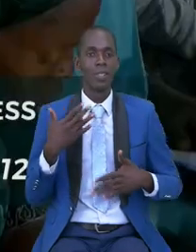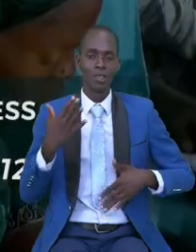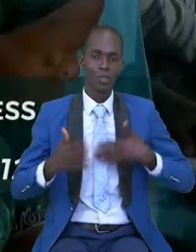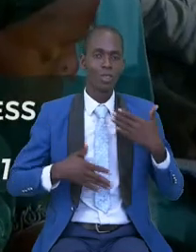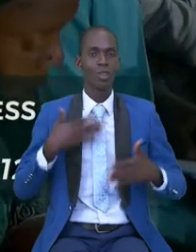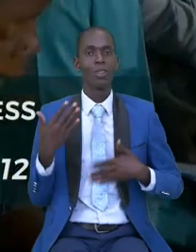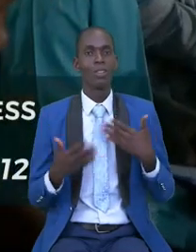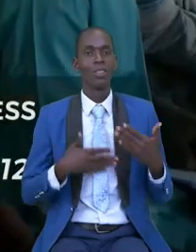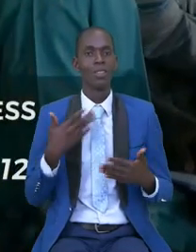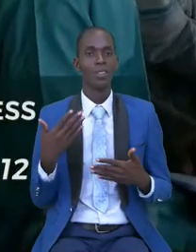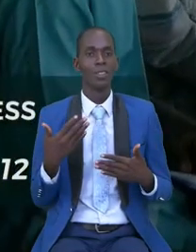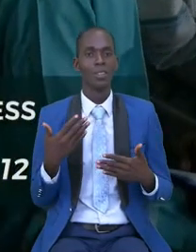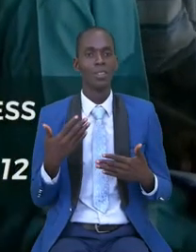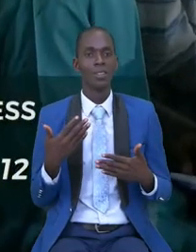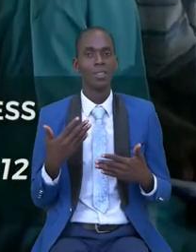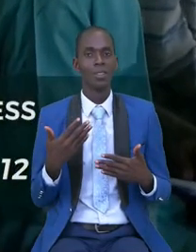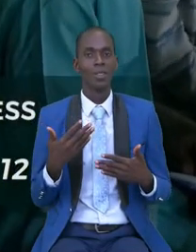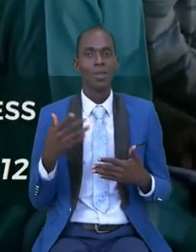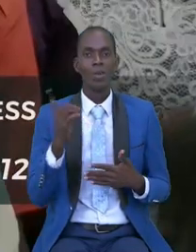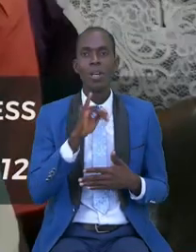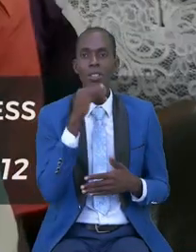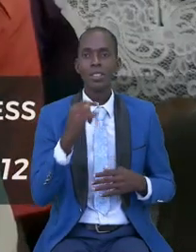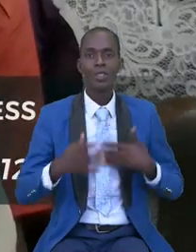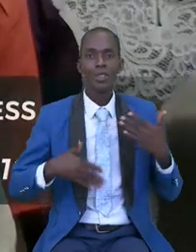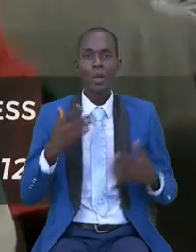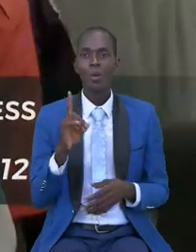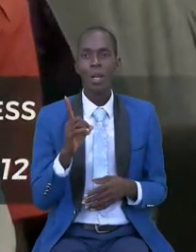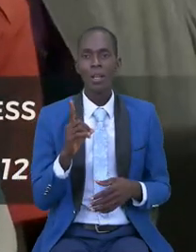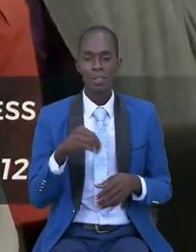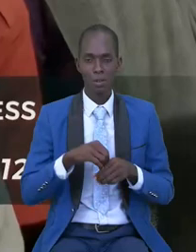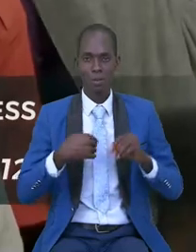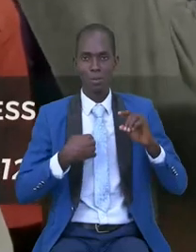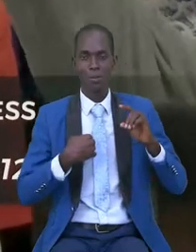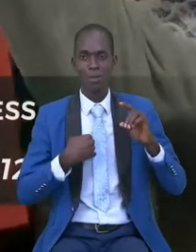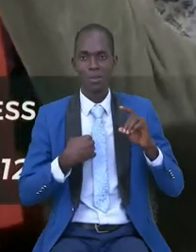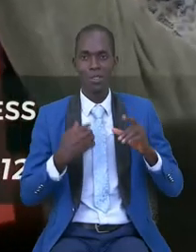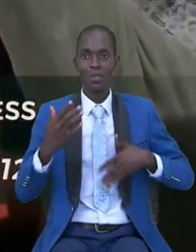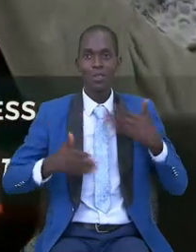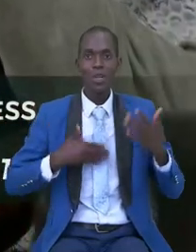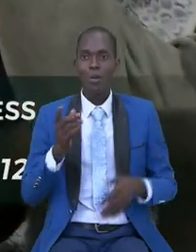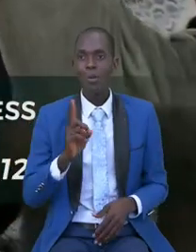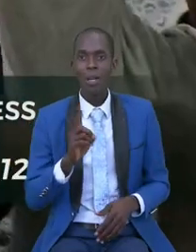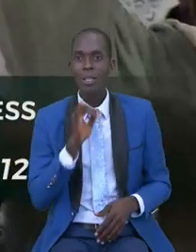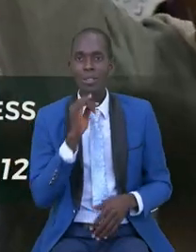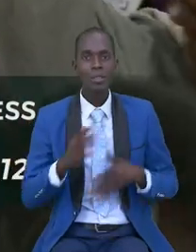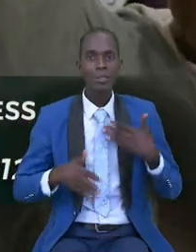Joy. What is the joy? Joy.